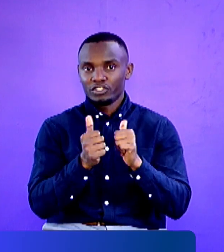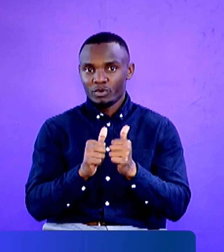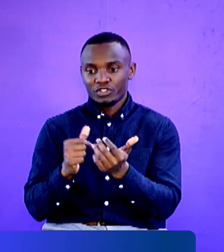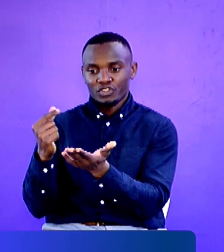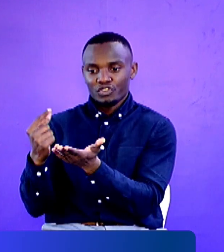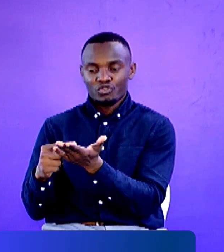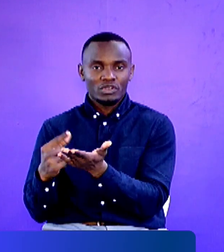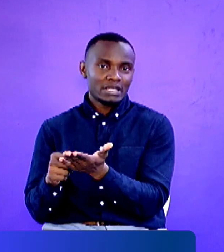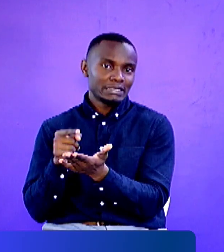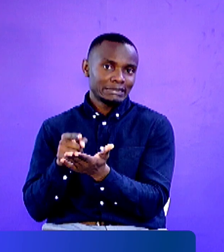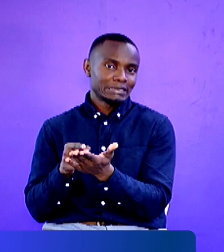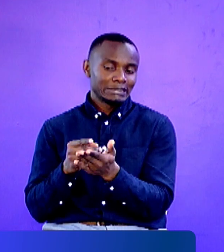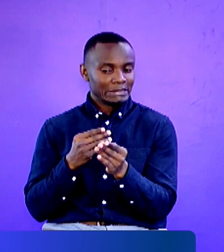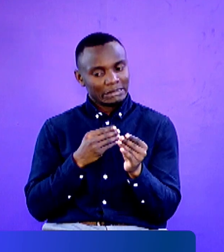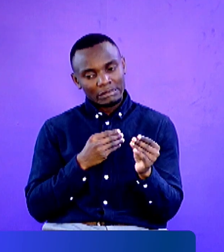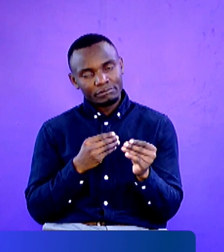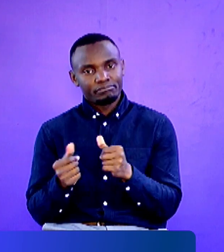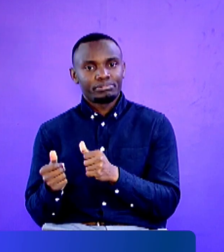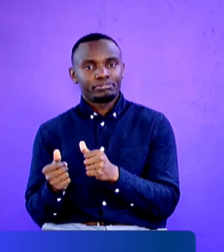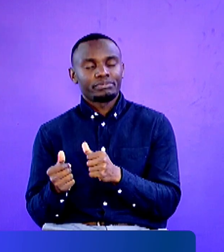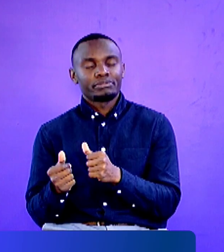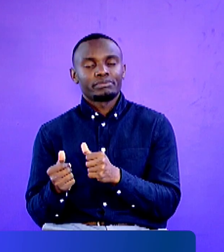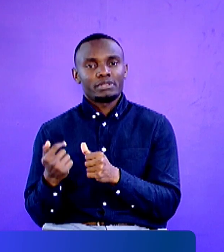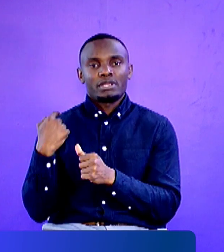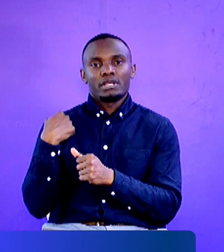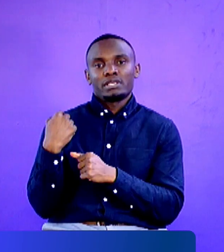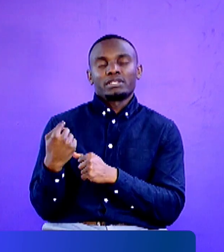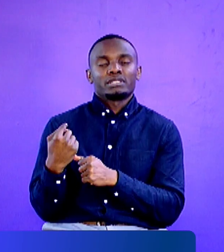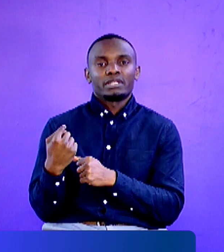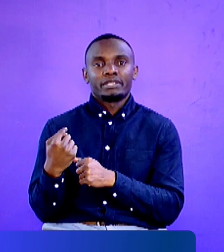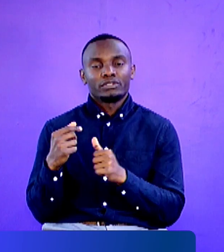was walloped yesterday in the CHAN competition. So keep it Science TV.